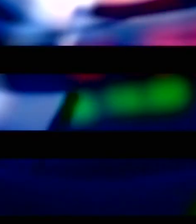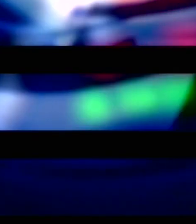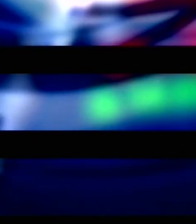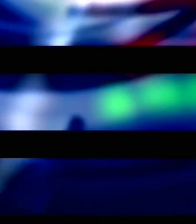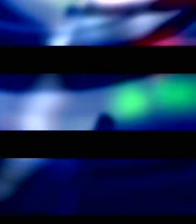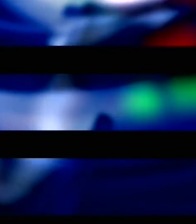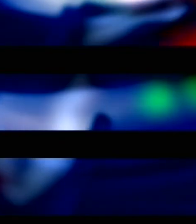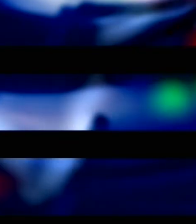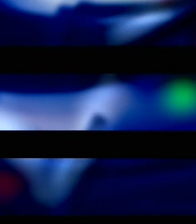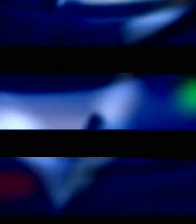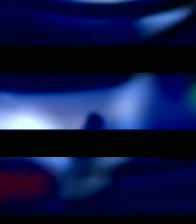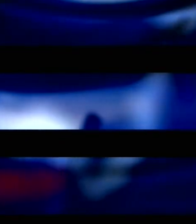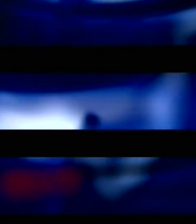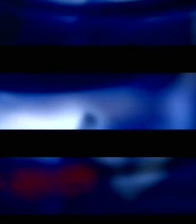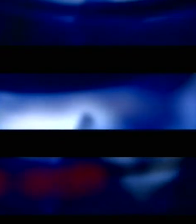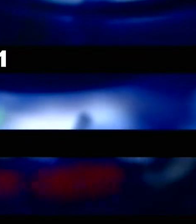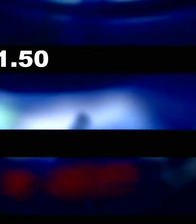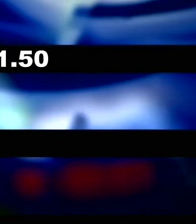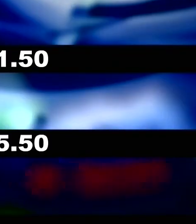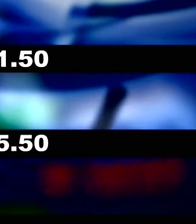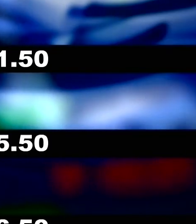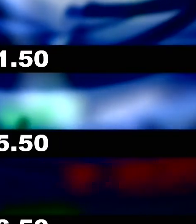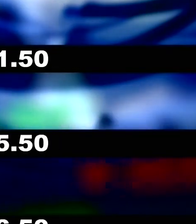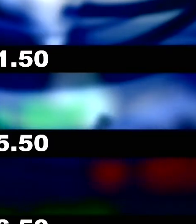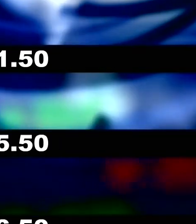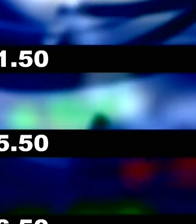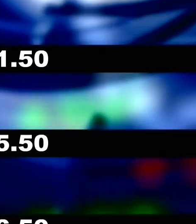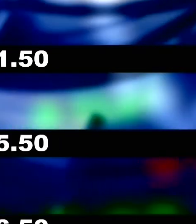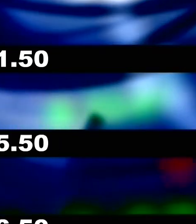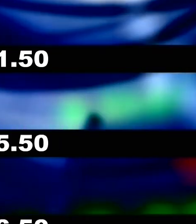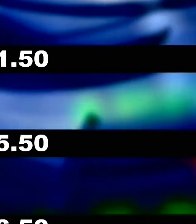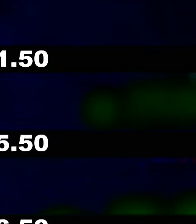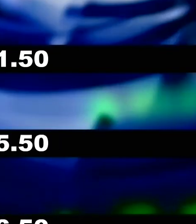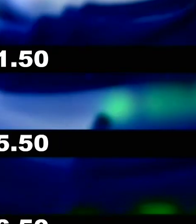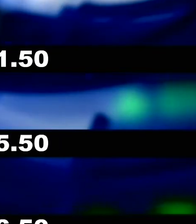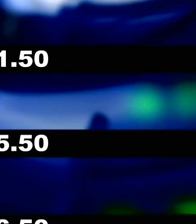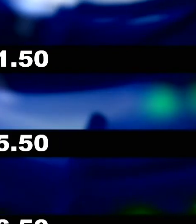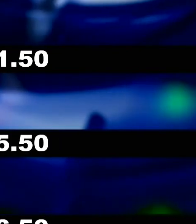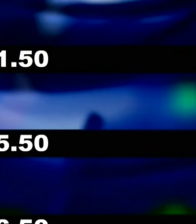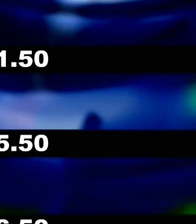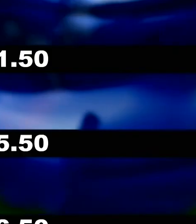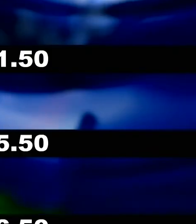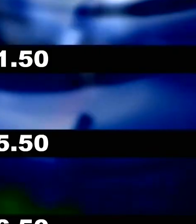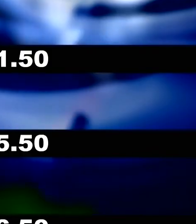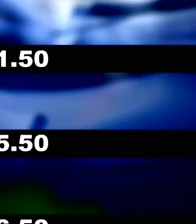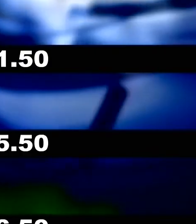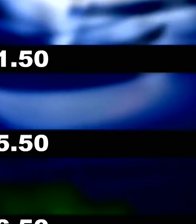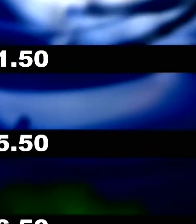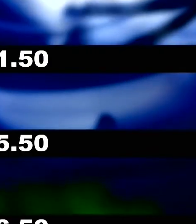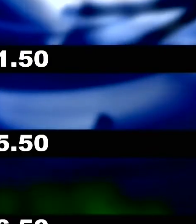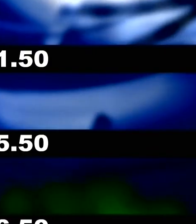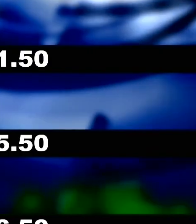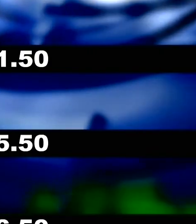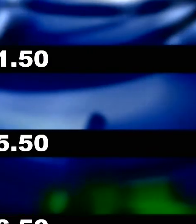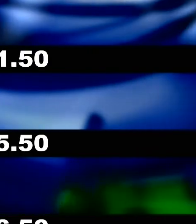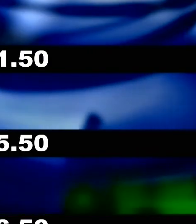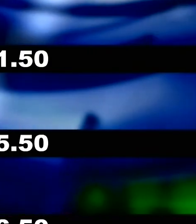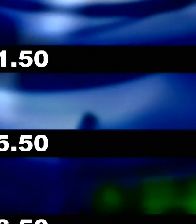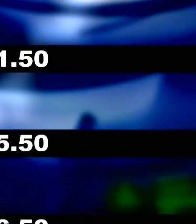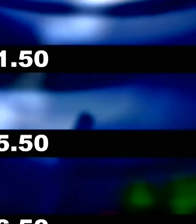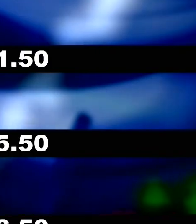9,343,648 units. In Trinidad and Tobago, National Flour Mills Limited was the volume leader